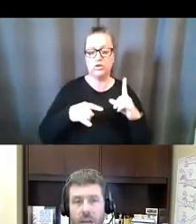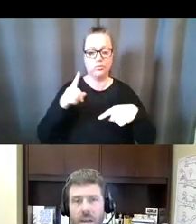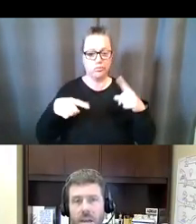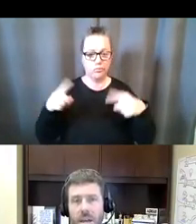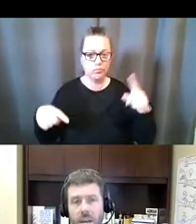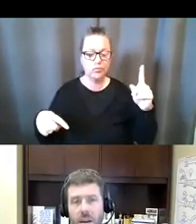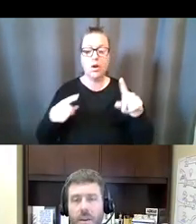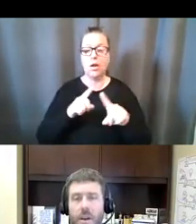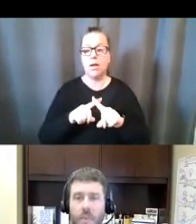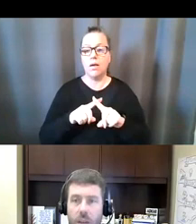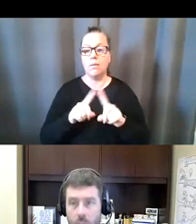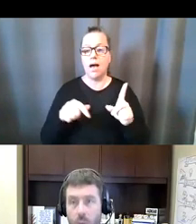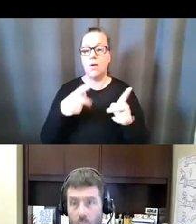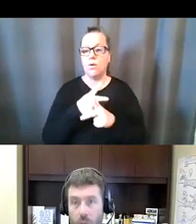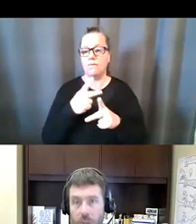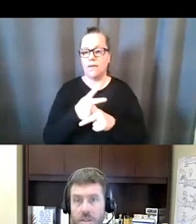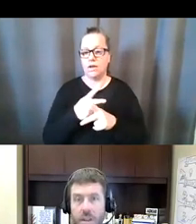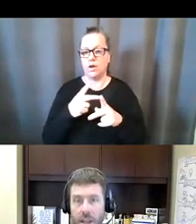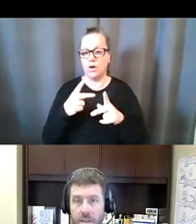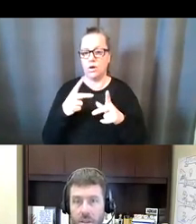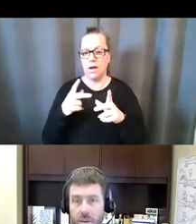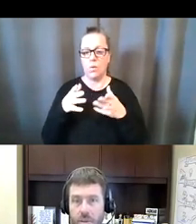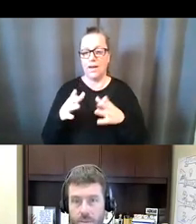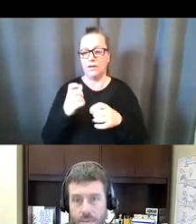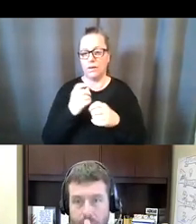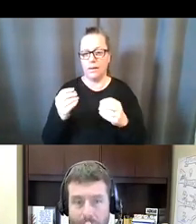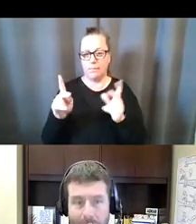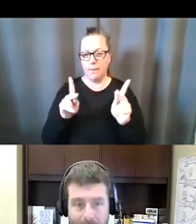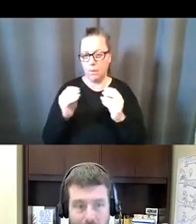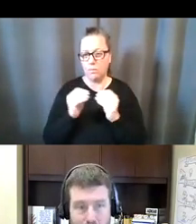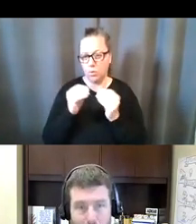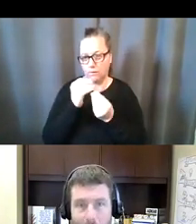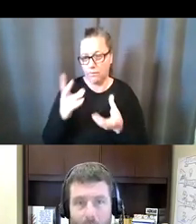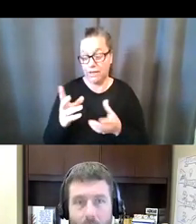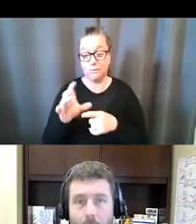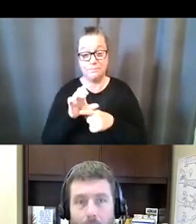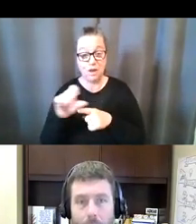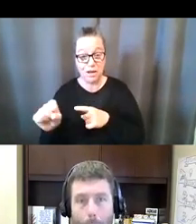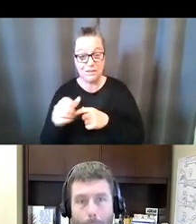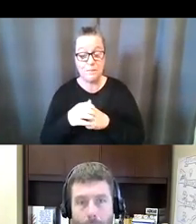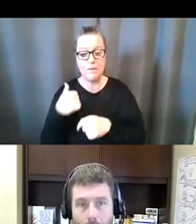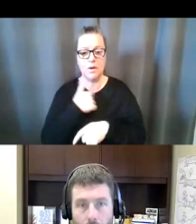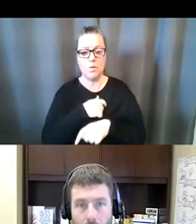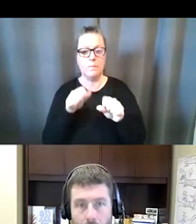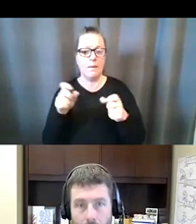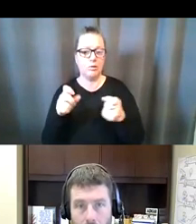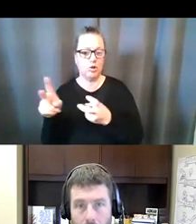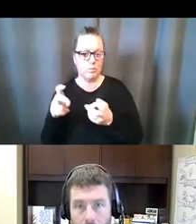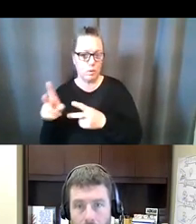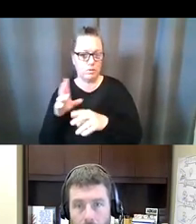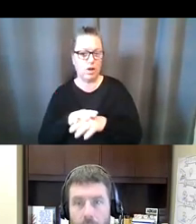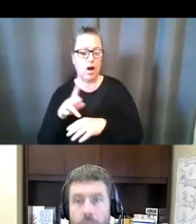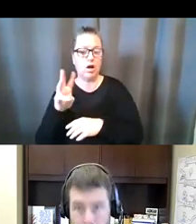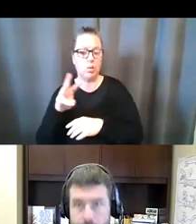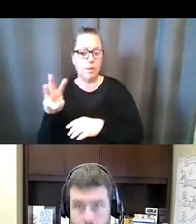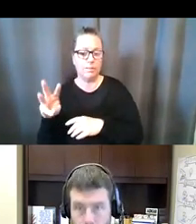but I'll figure out a way to get people more information on that too. Okay, that's awesome. And so we'll be able to post that on our website with